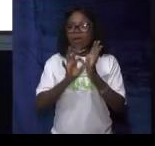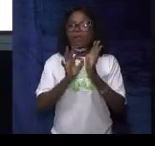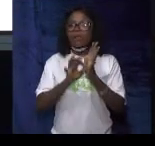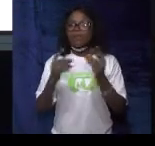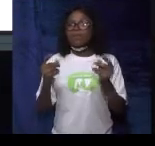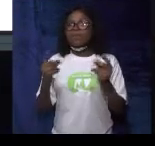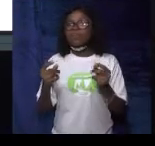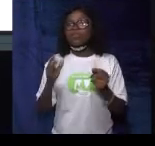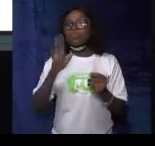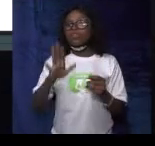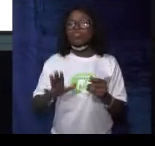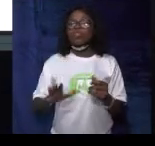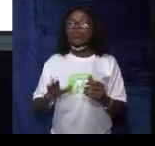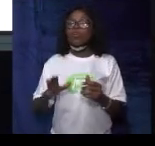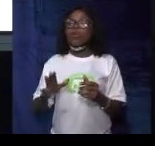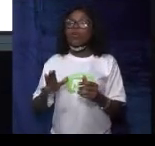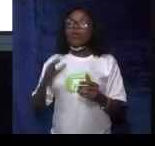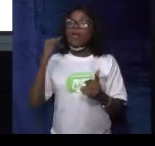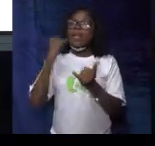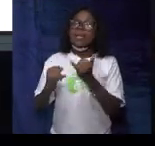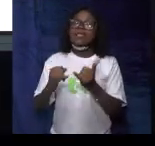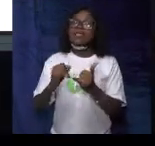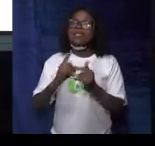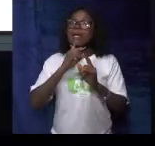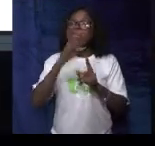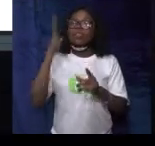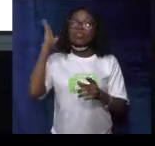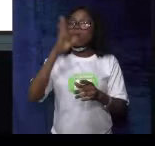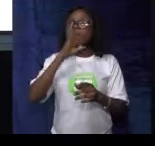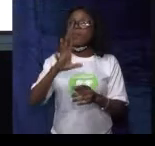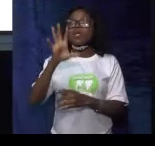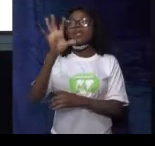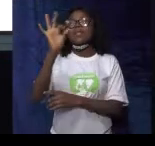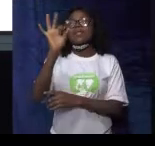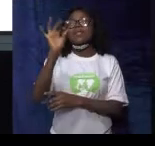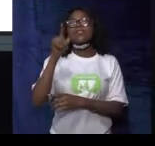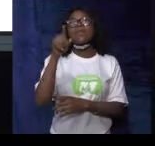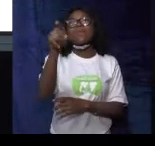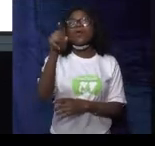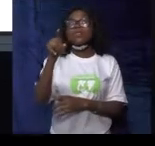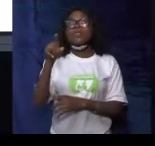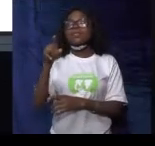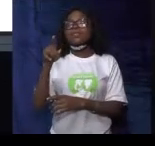Should have started working quickly. Now your final answer should be